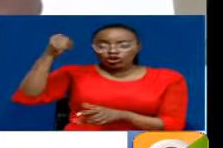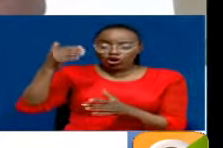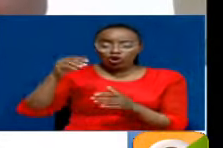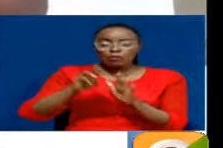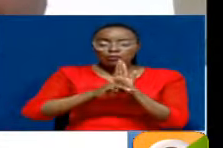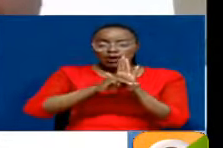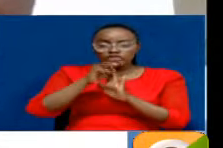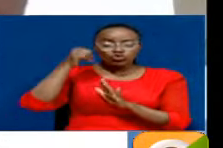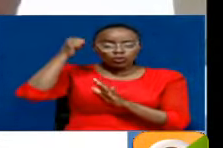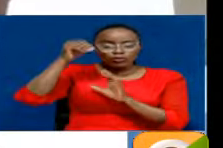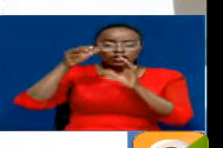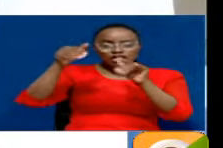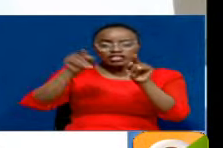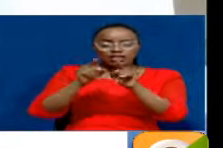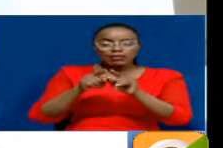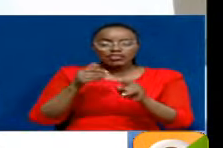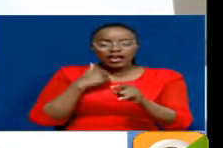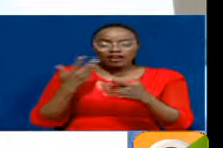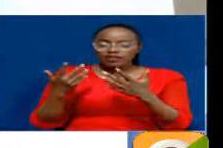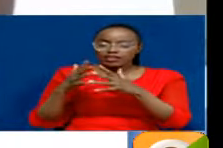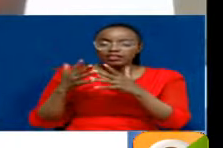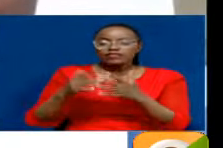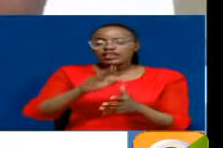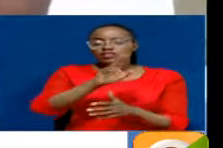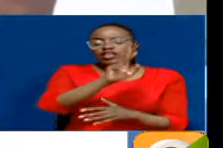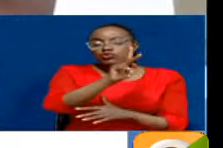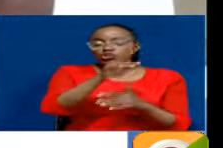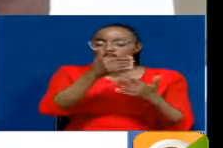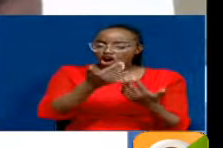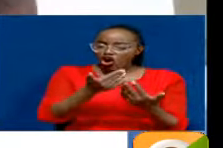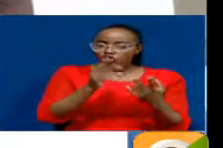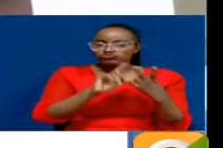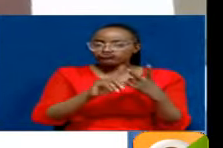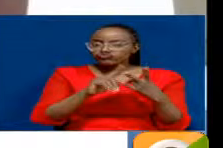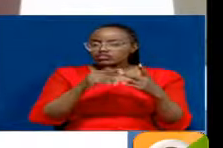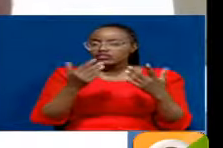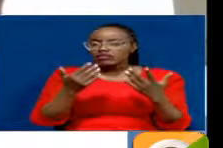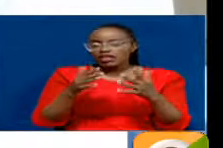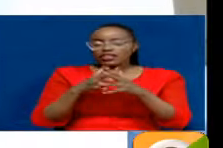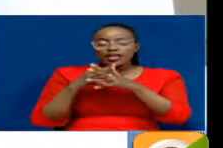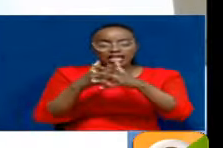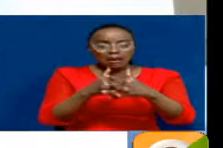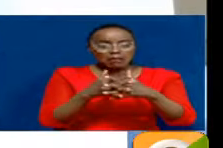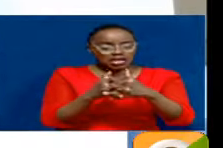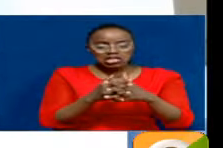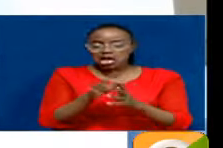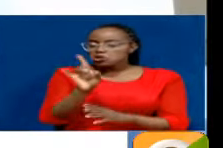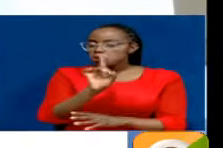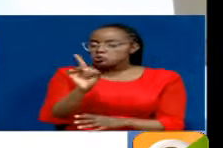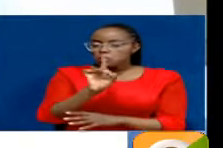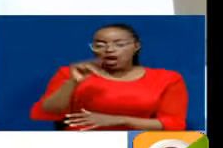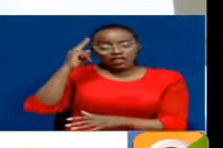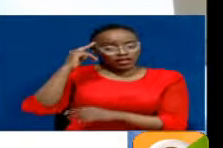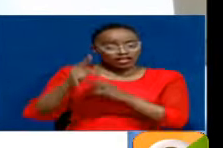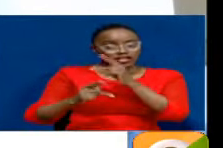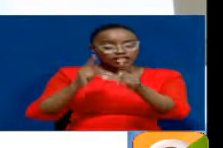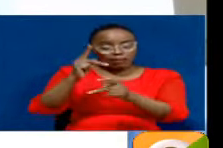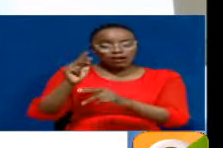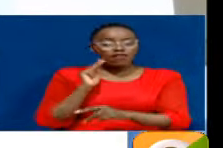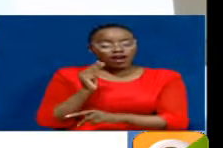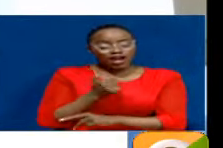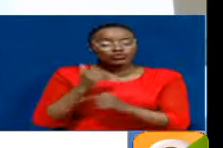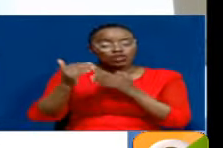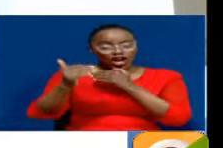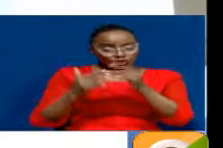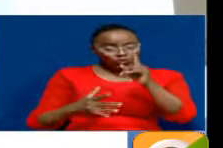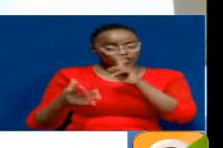or mature political parties like we have in the United Kingdom or where I am in the United States. I think it's a process and we'll be heading